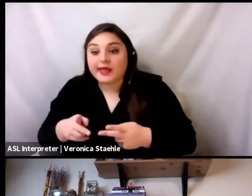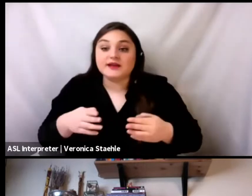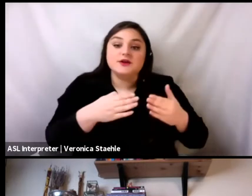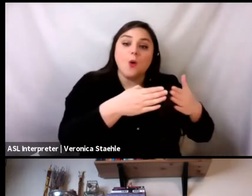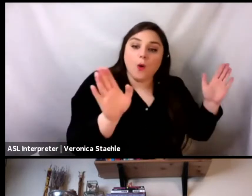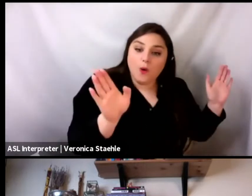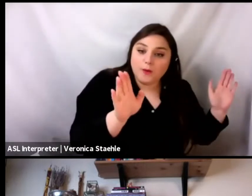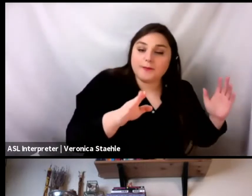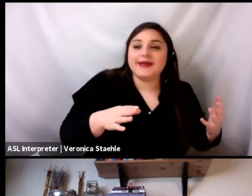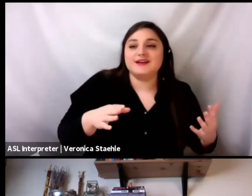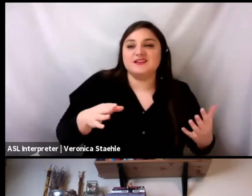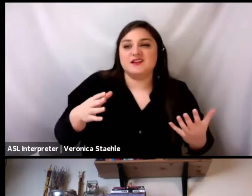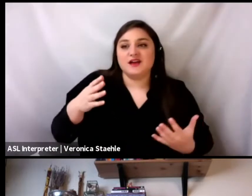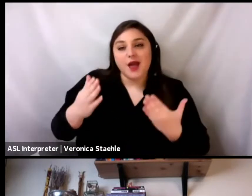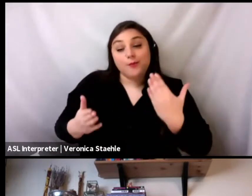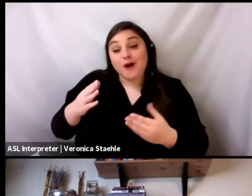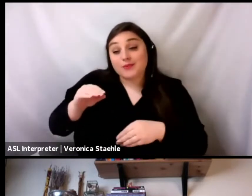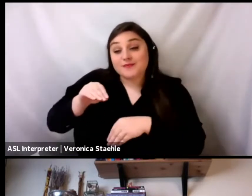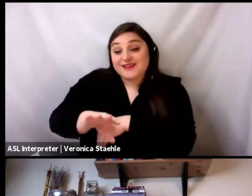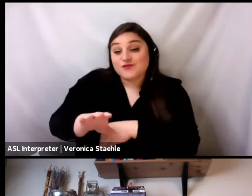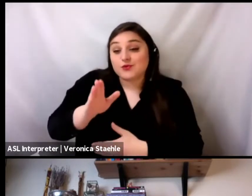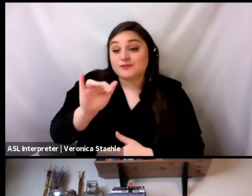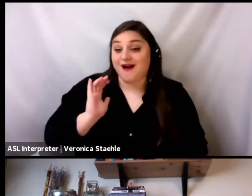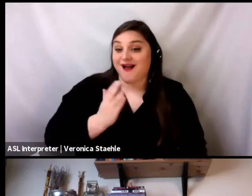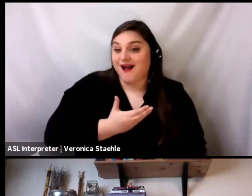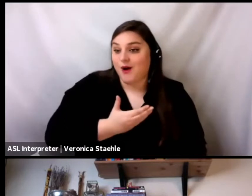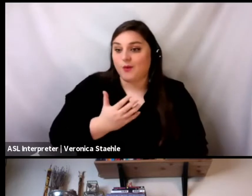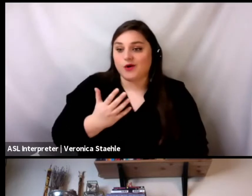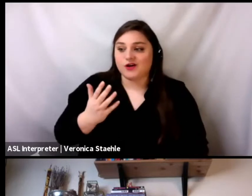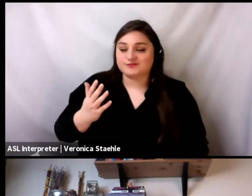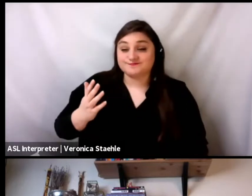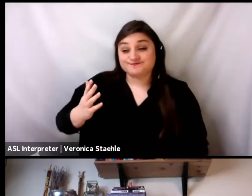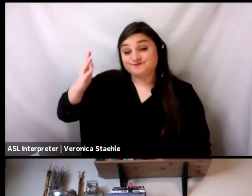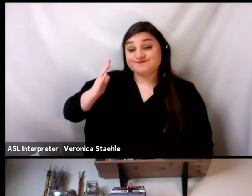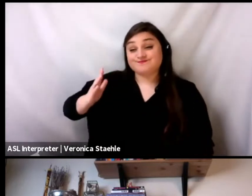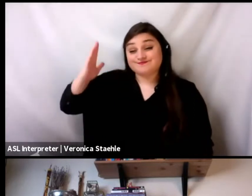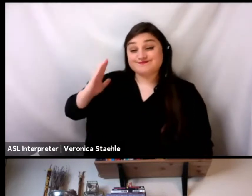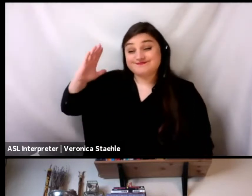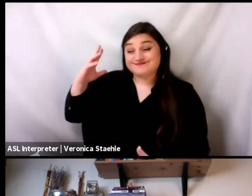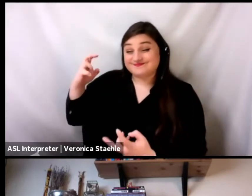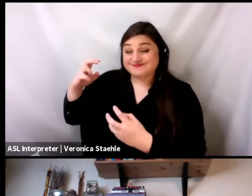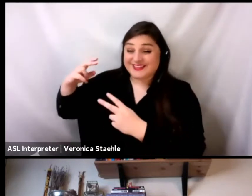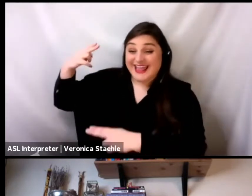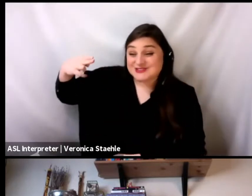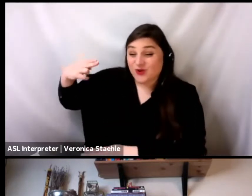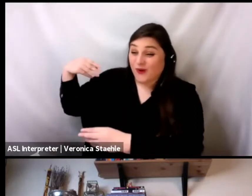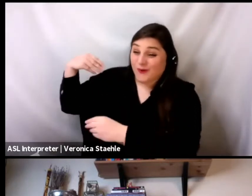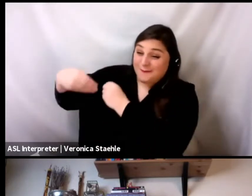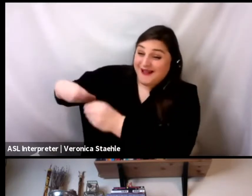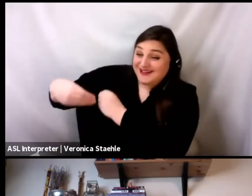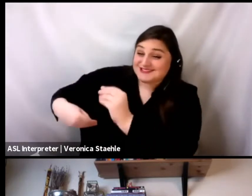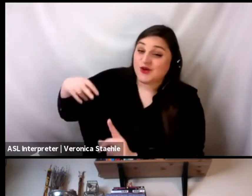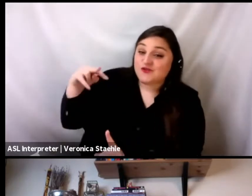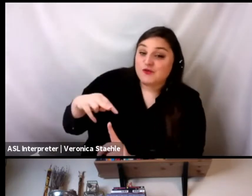like notion and intuition of like what is private and what is public when we